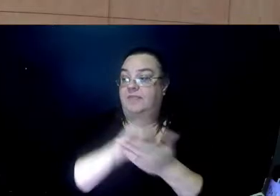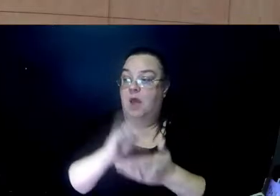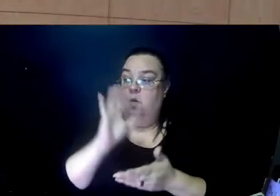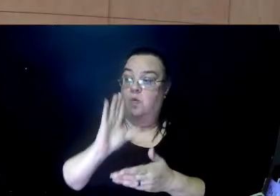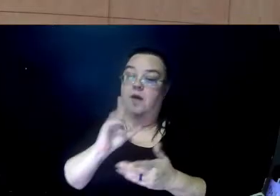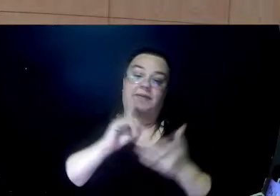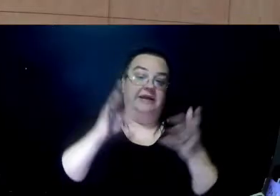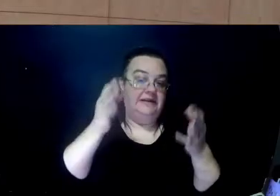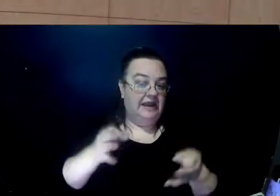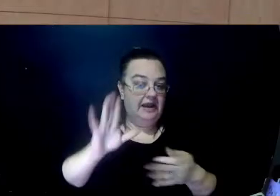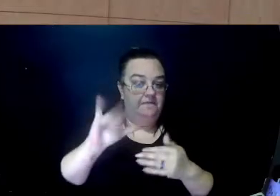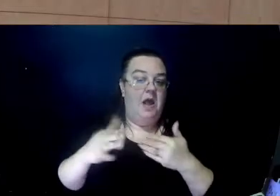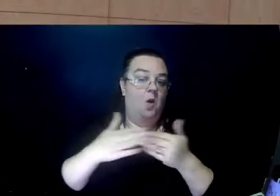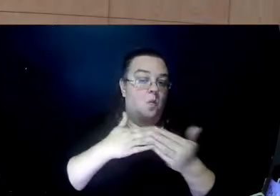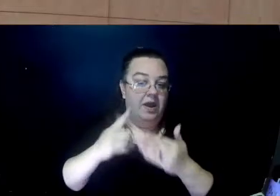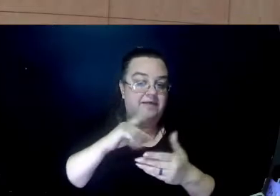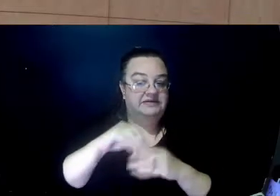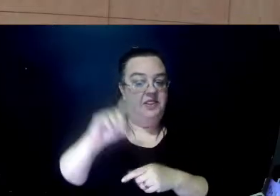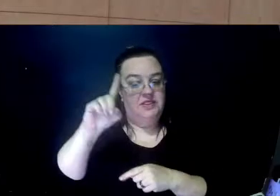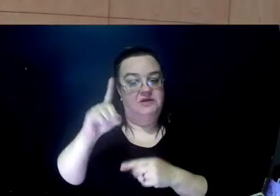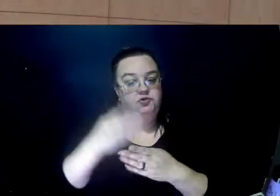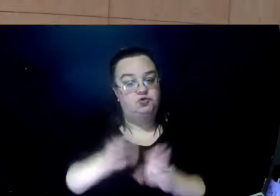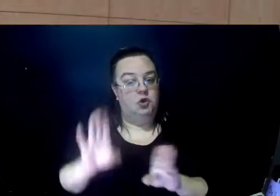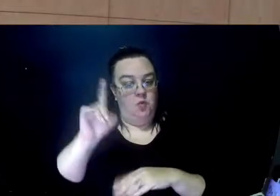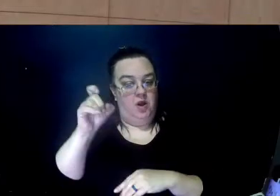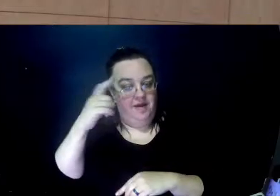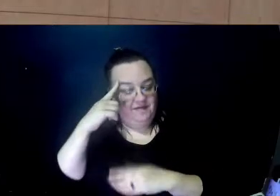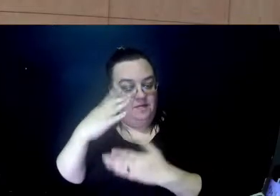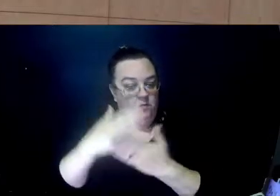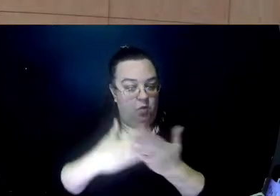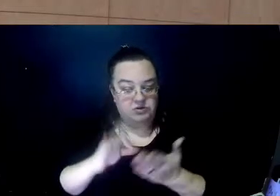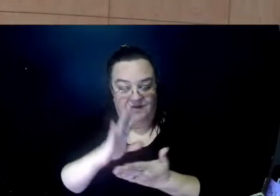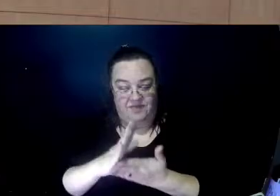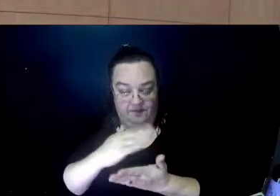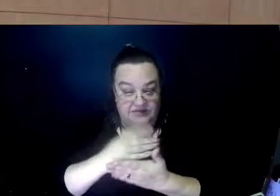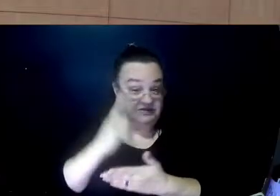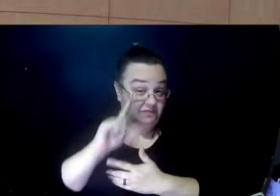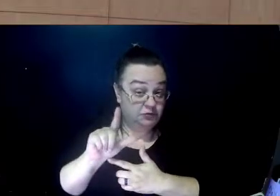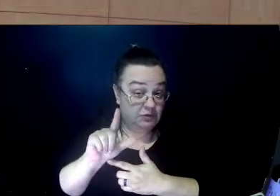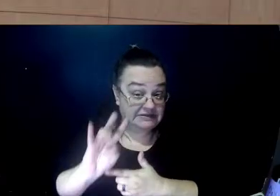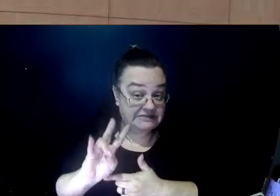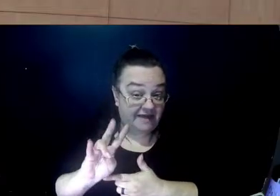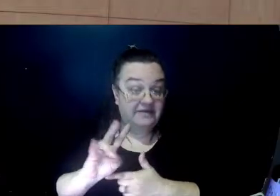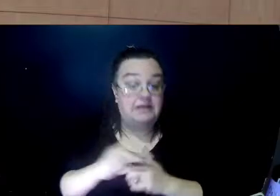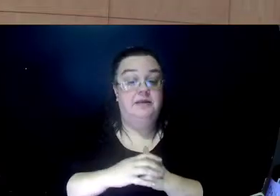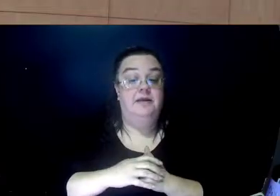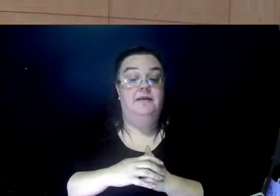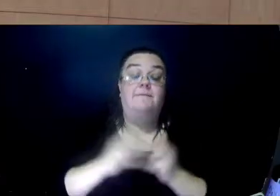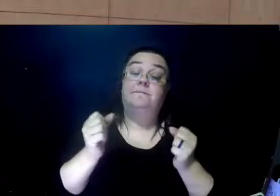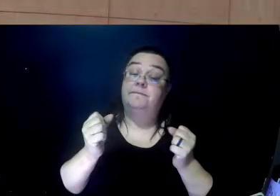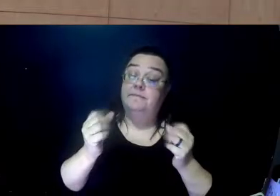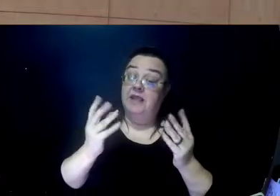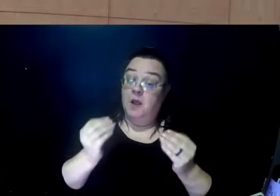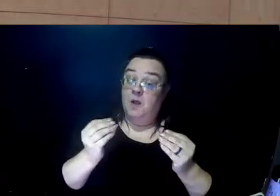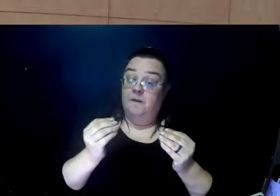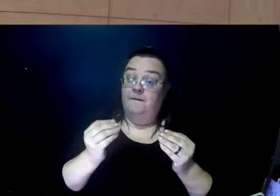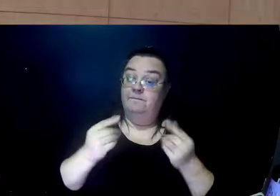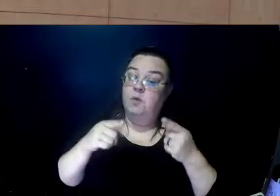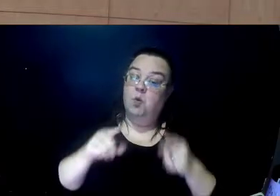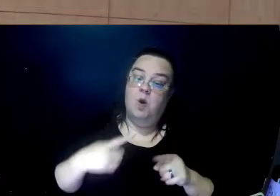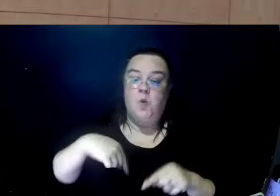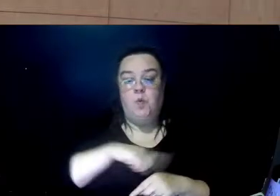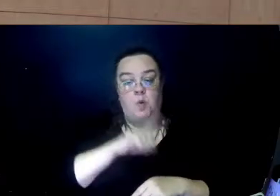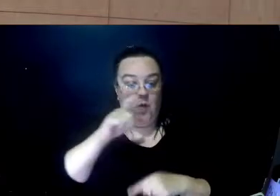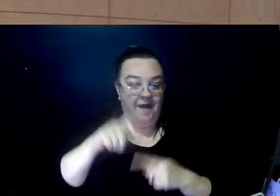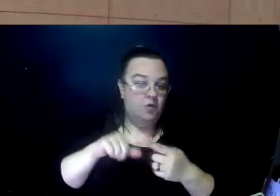whatever's in the general government portion of the budget for '27. So while we don't have to write